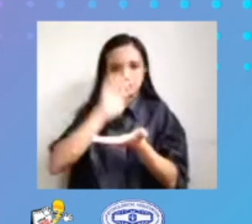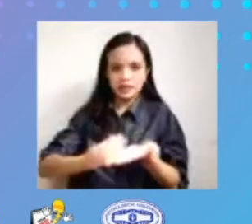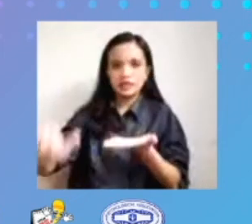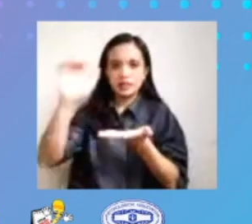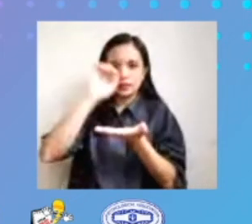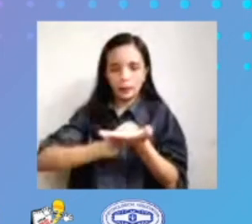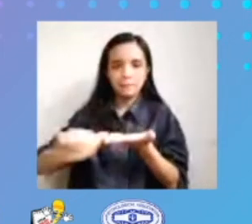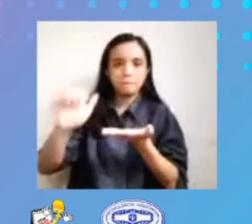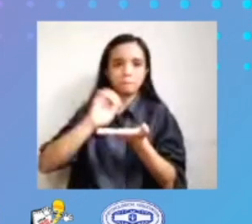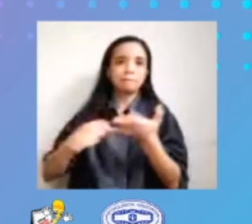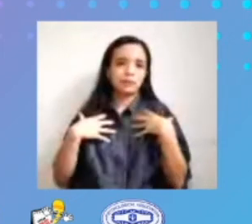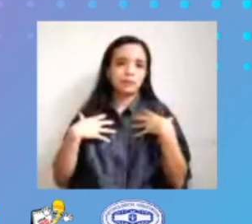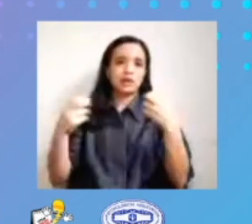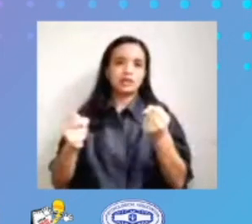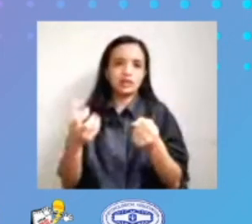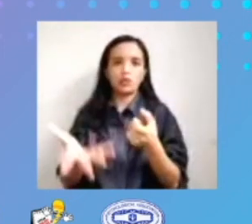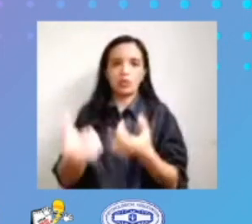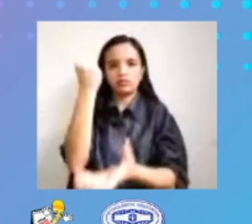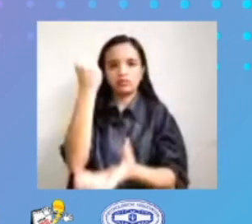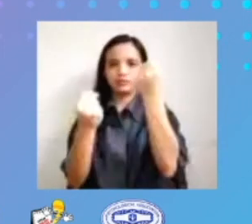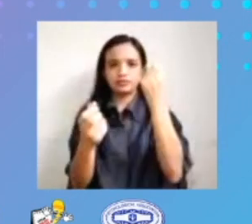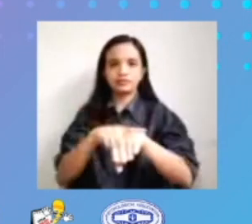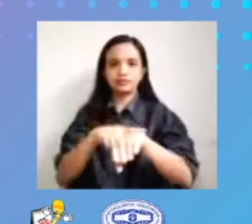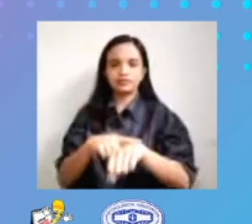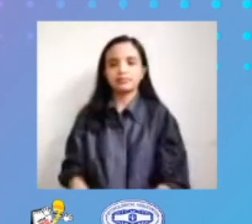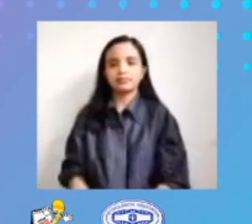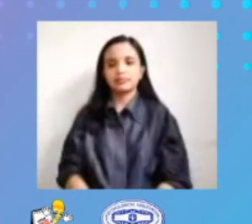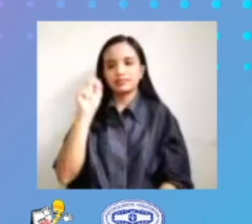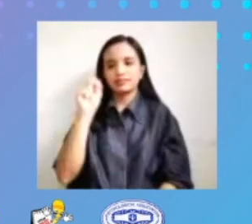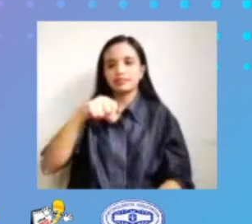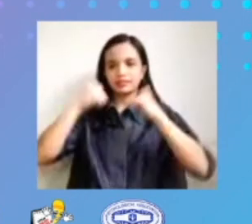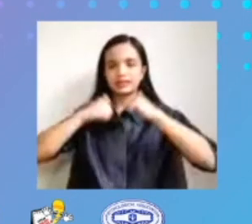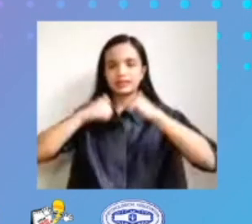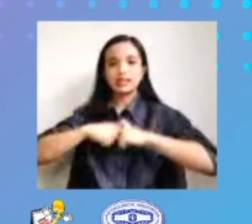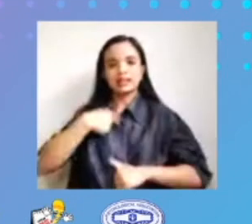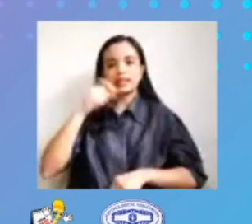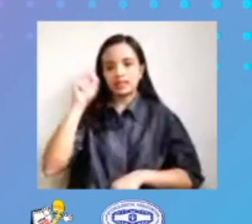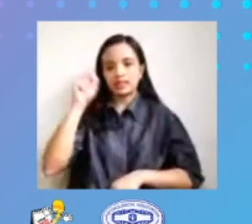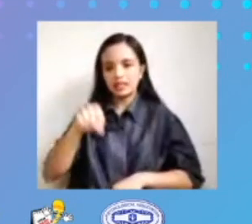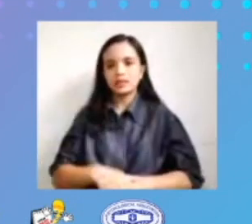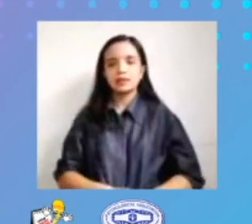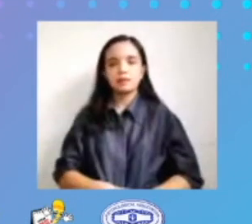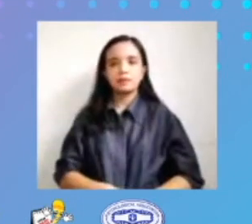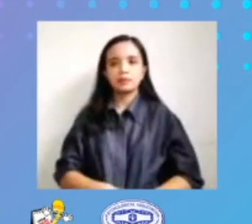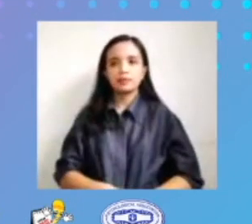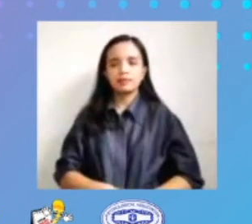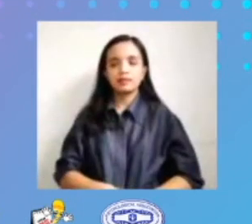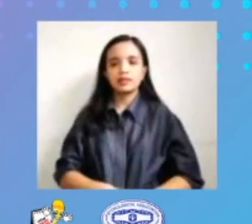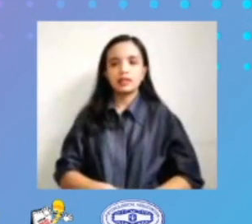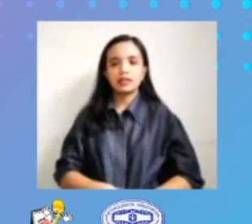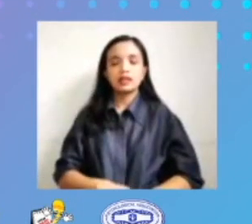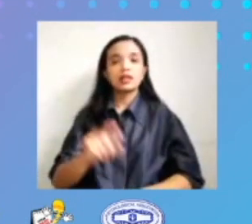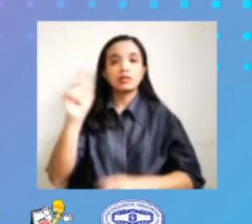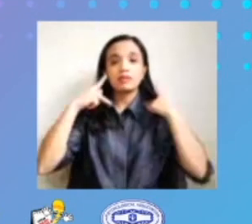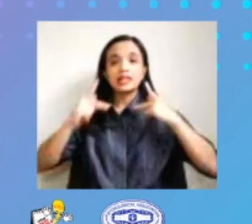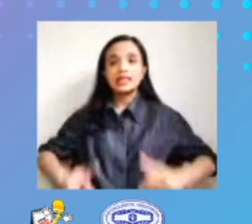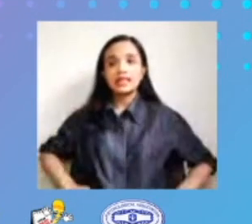the movies that you're watching are puro negative. So try to change it up. Try to listen to, ako personally, I listen